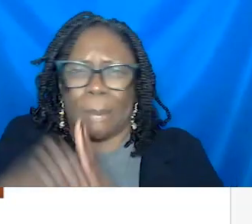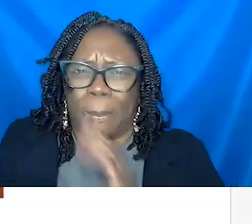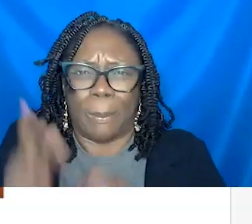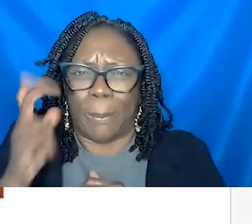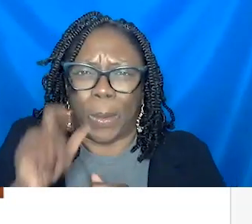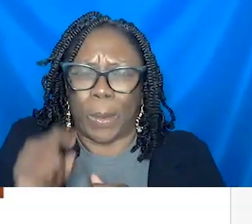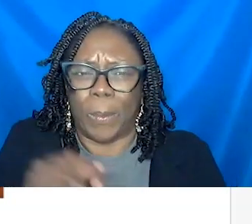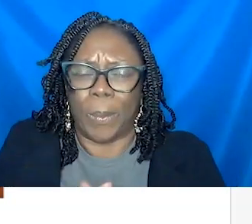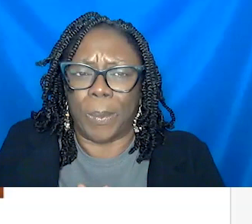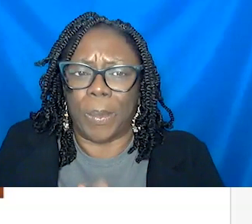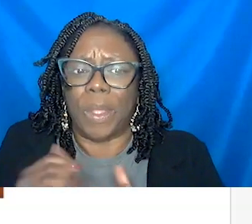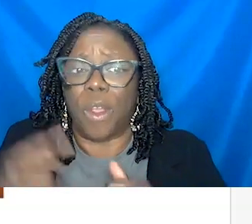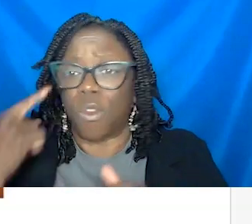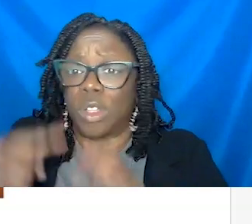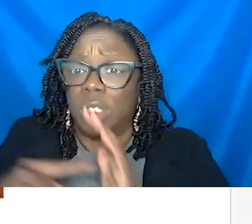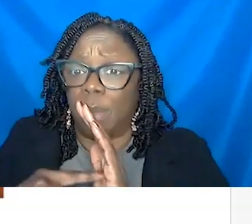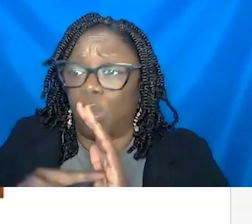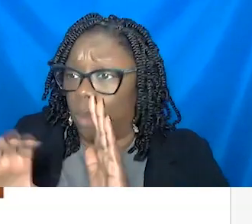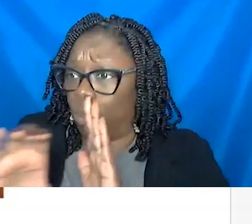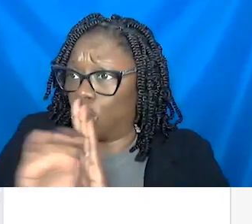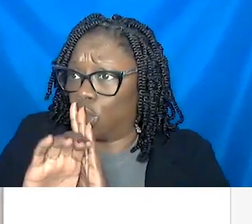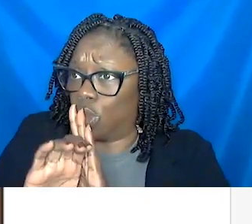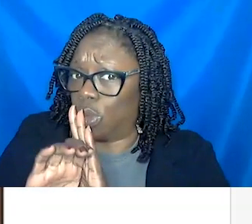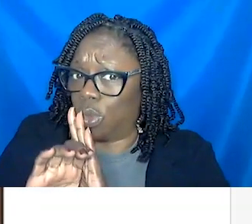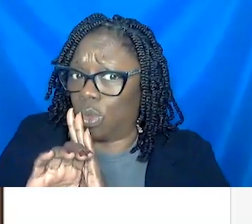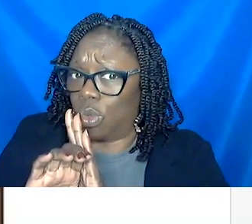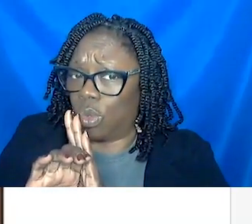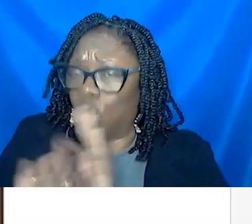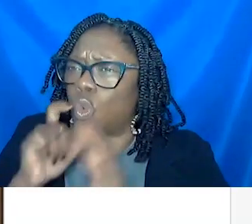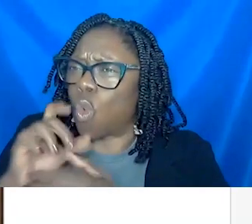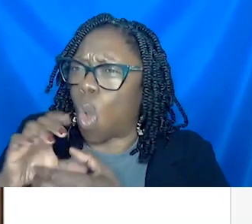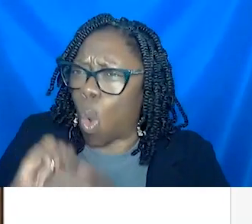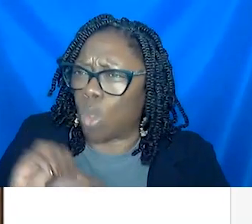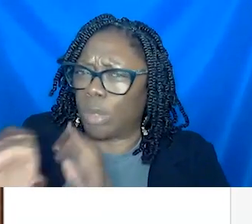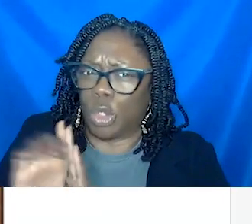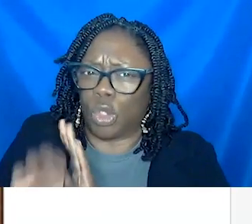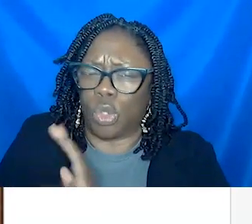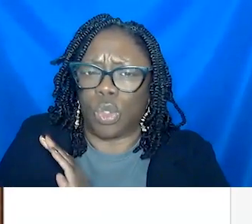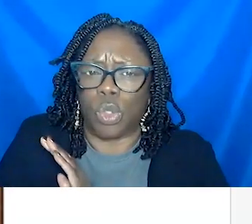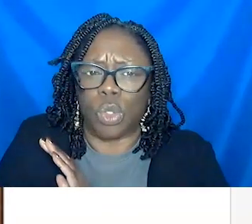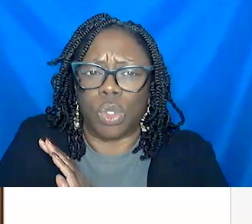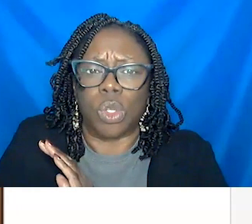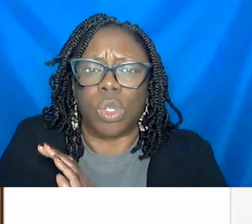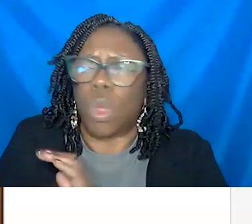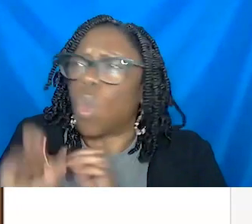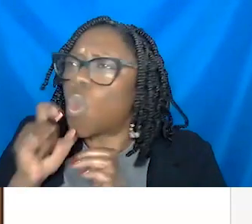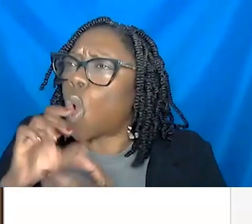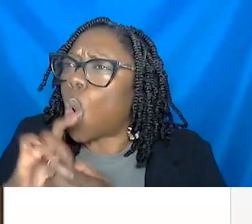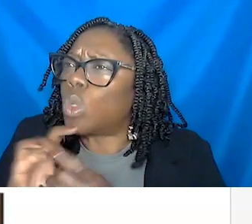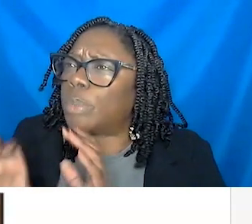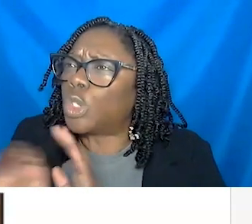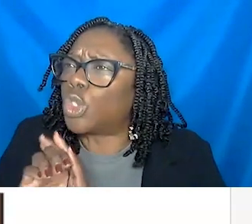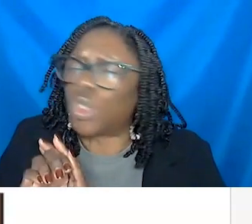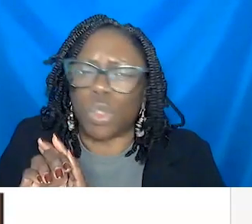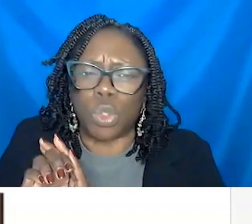I mean, for example, that picture, Yeah. who owns? Who owns it? Oh, Who do they claim? owns the picture? Okay. Because it's obviously